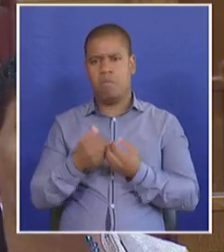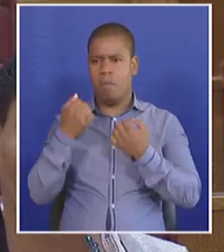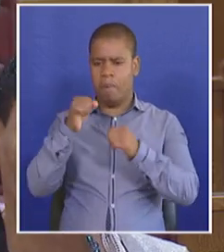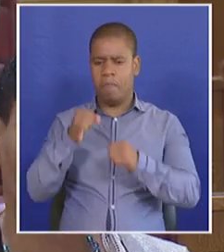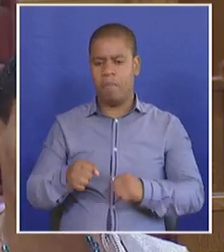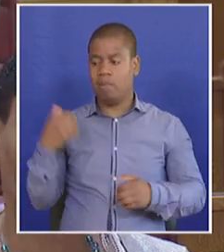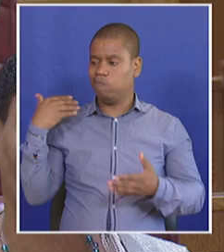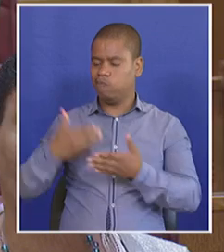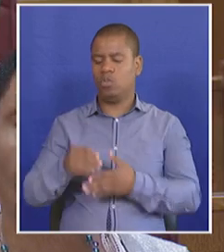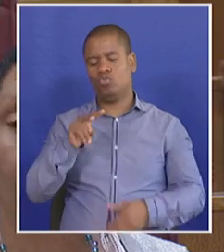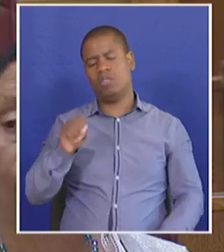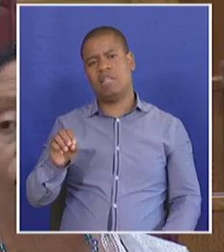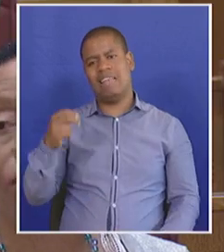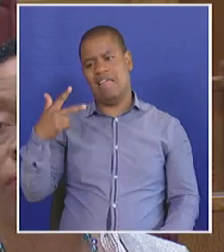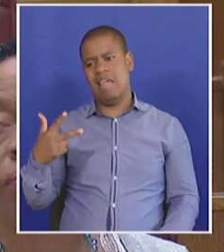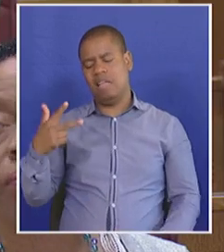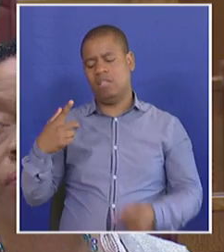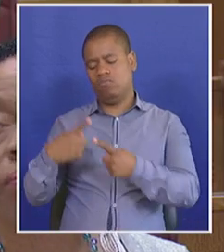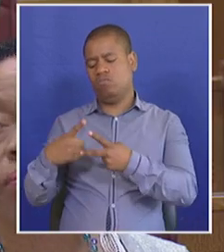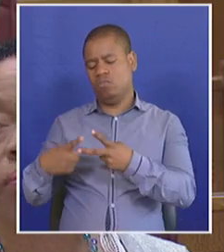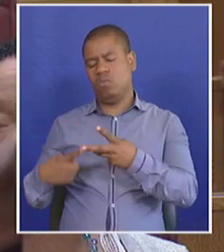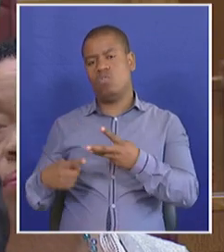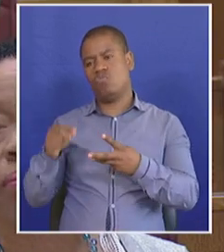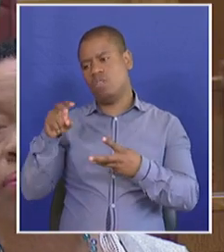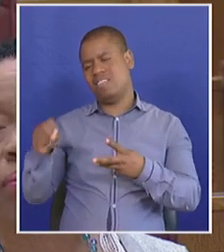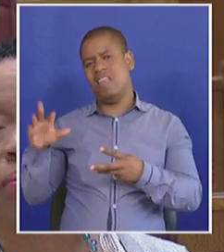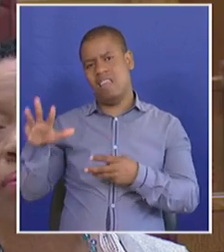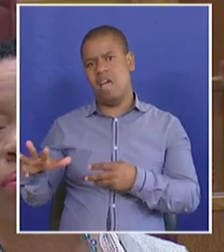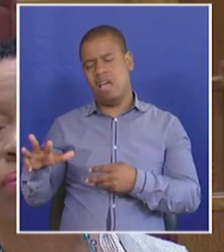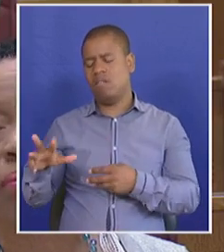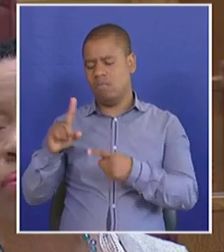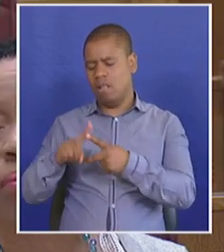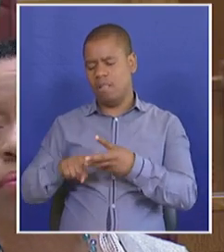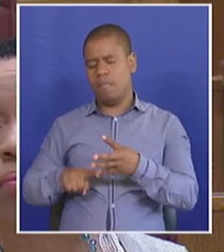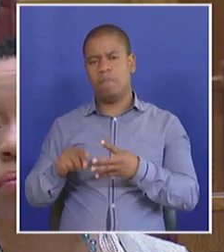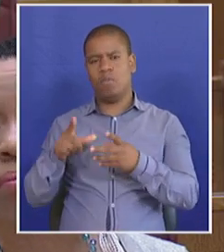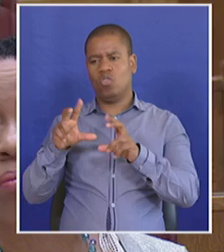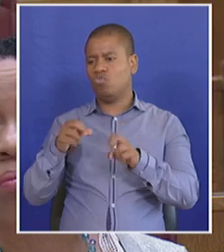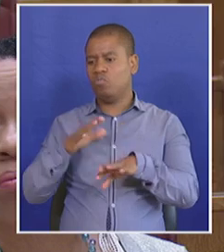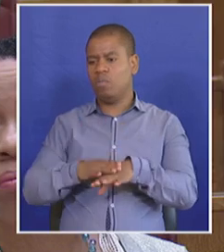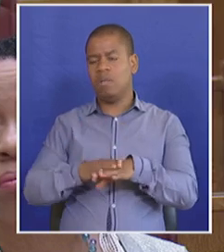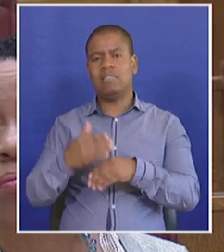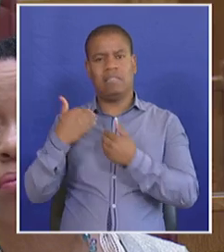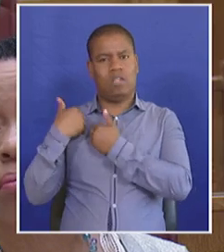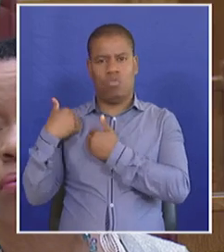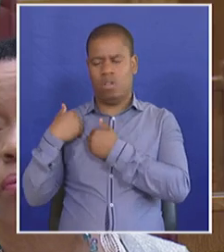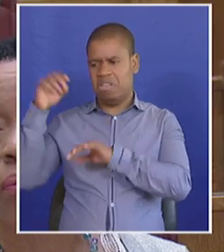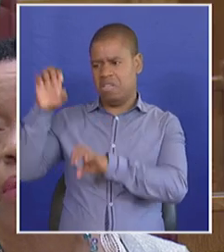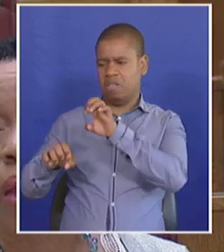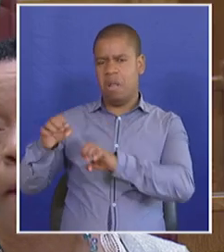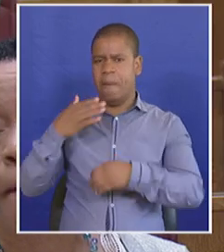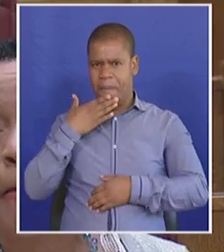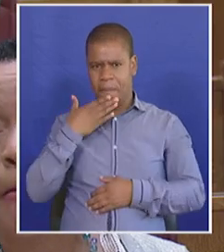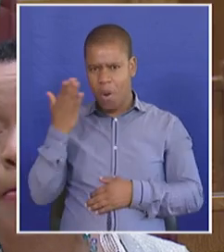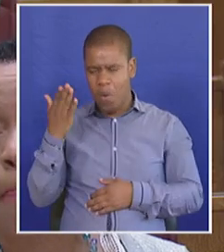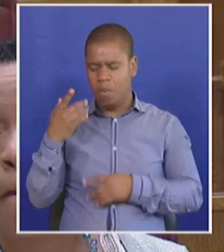and 2009, these issues were never dealt with. There was never a security assessment kind of report that generated